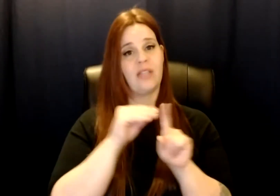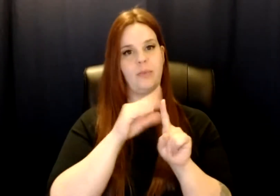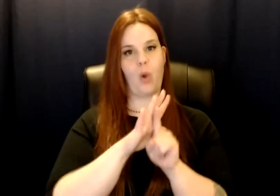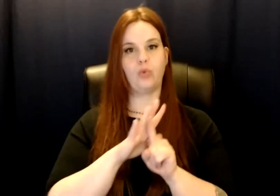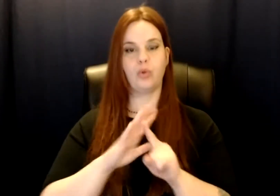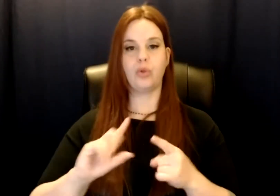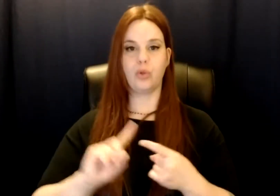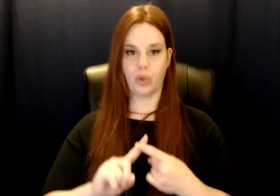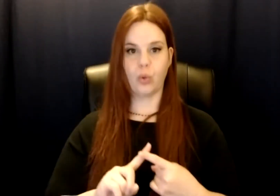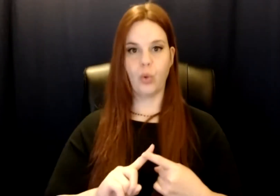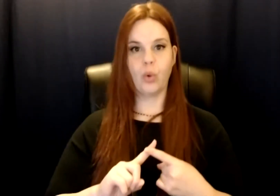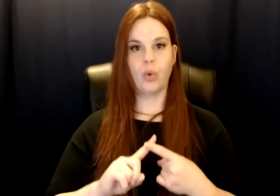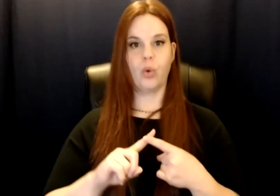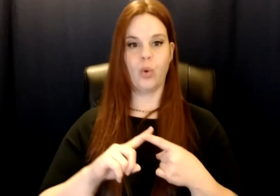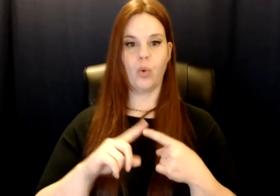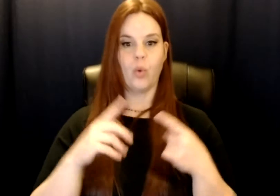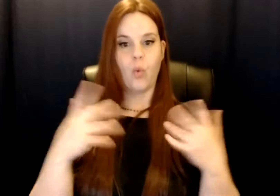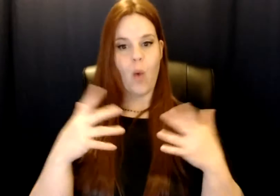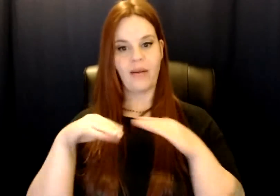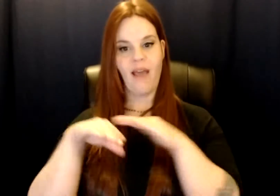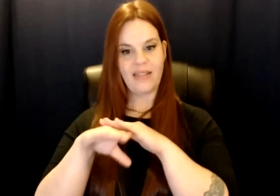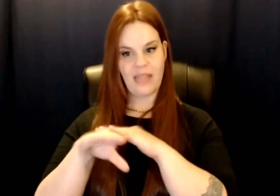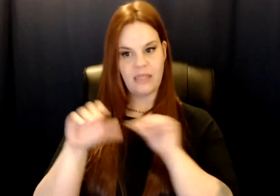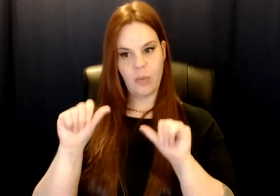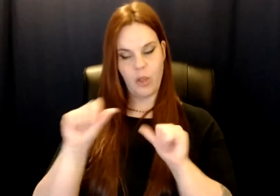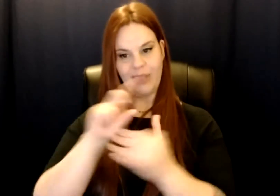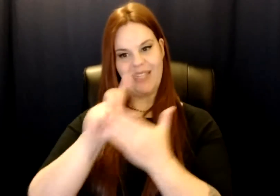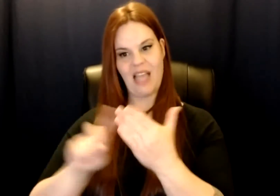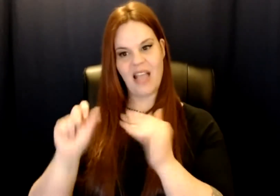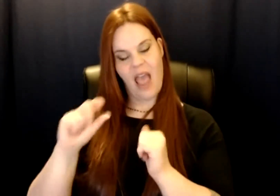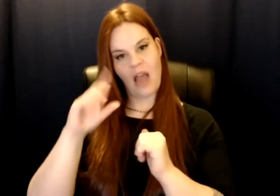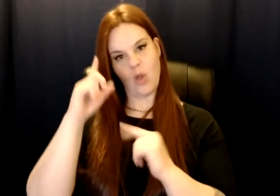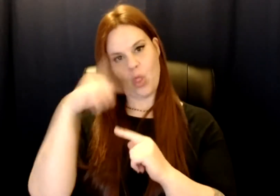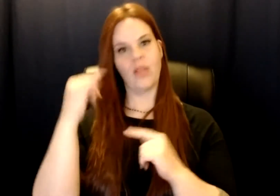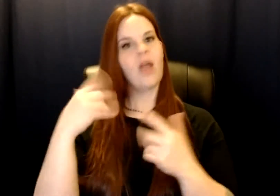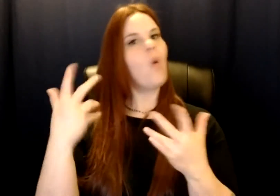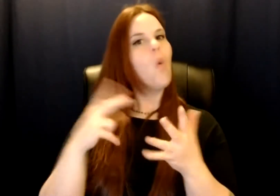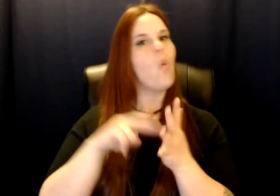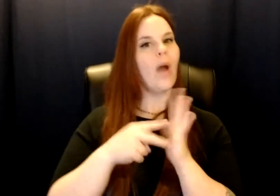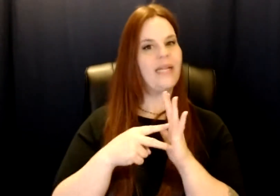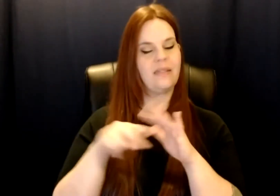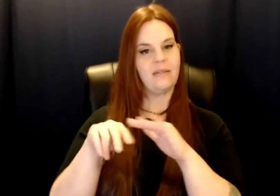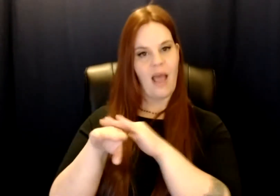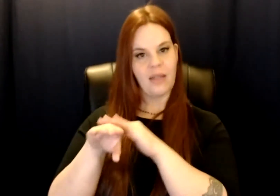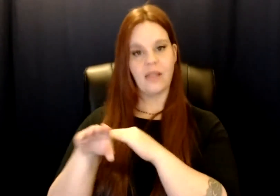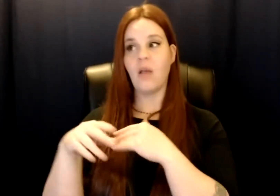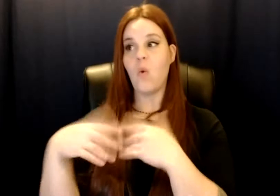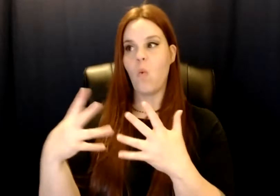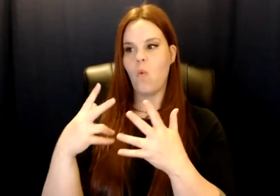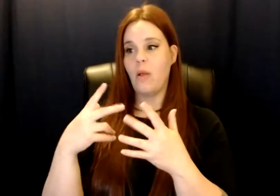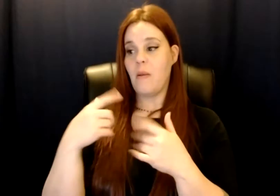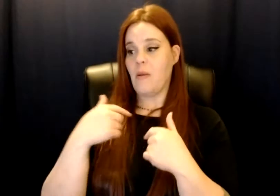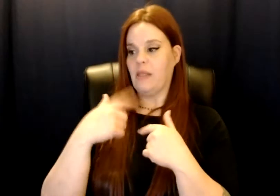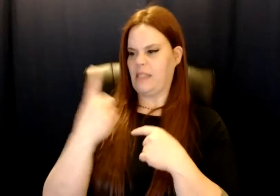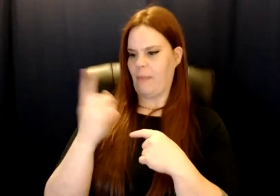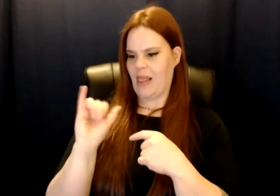to what accessible design could look like. What is access? What someone like myself who's blind